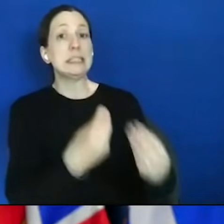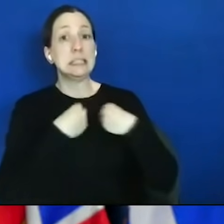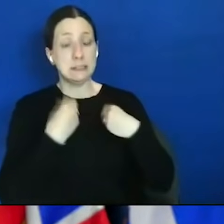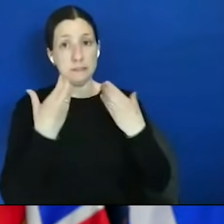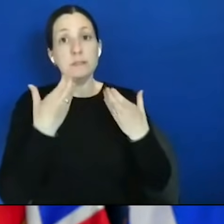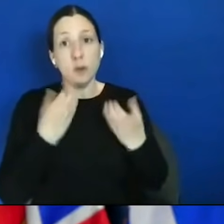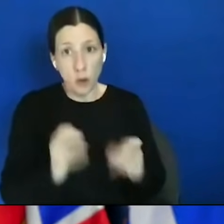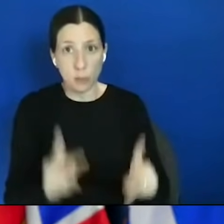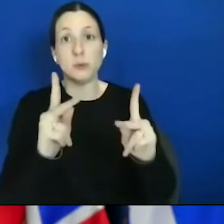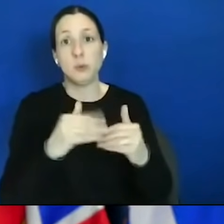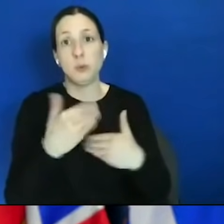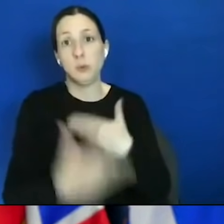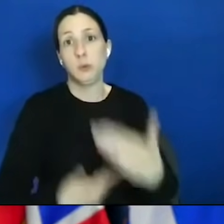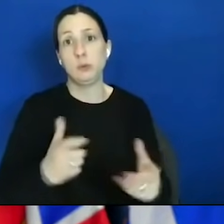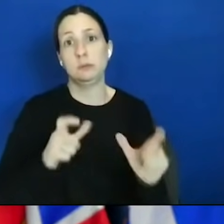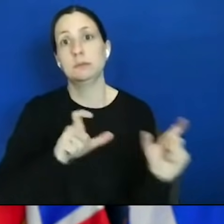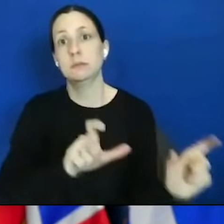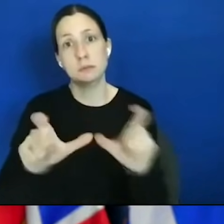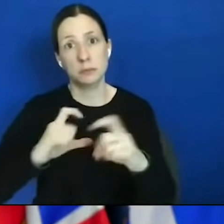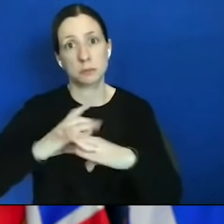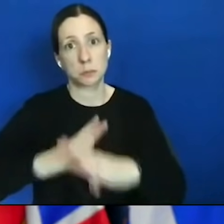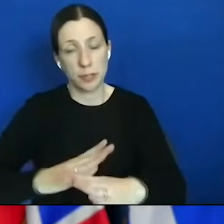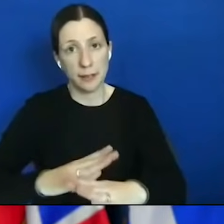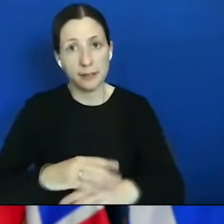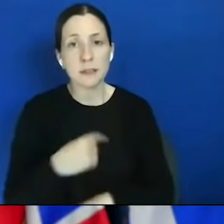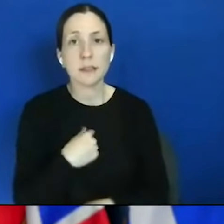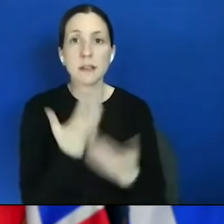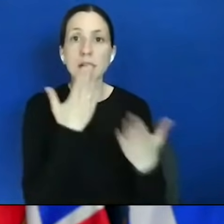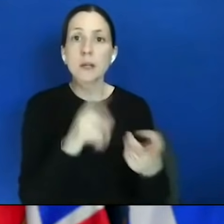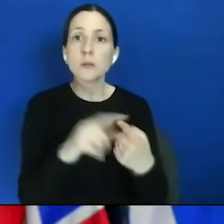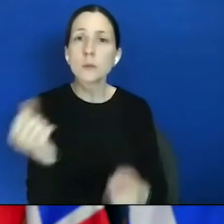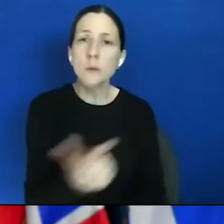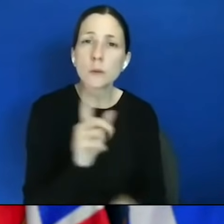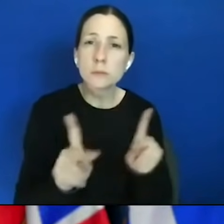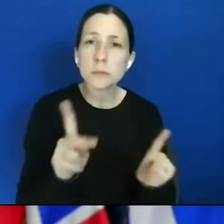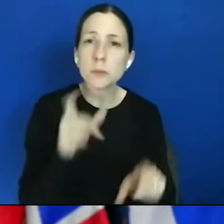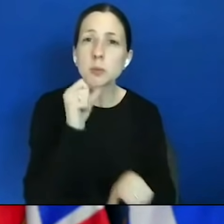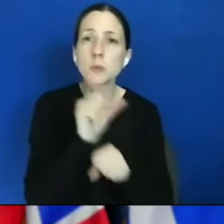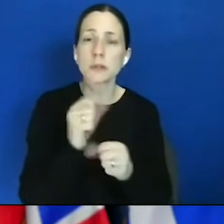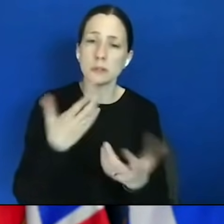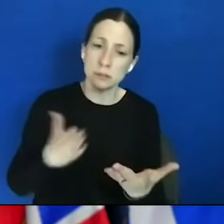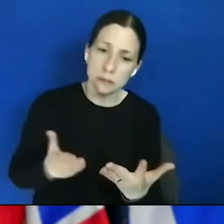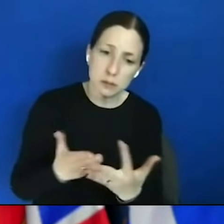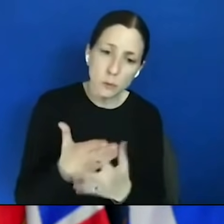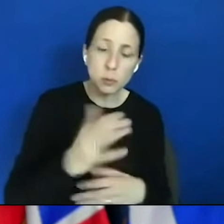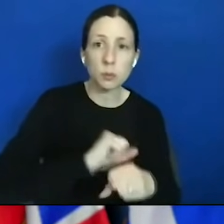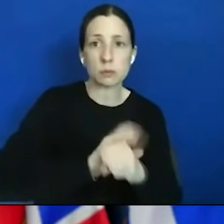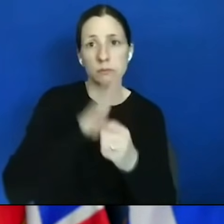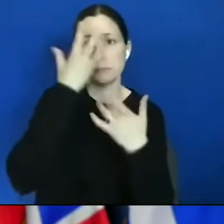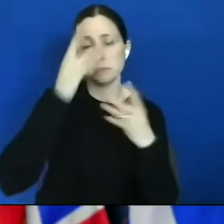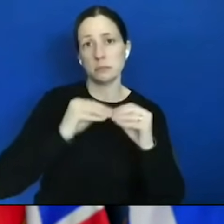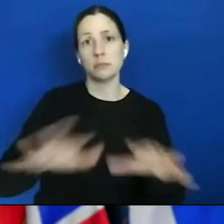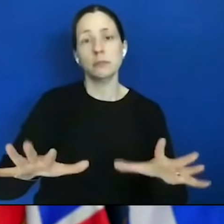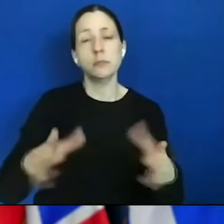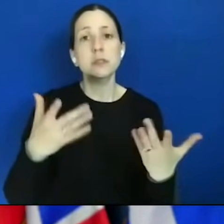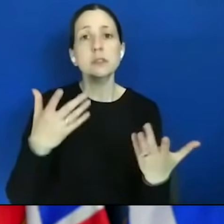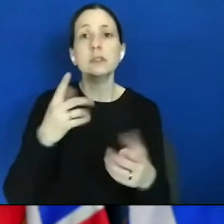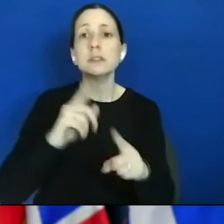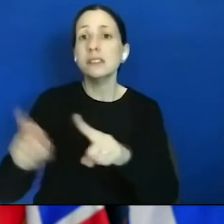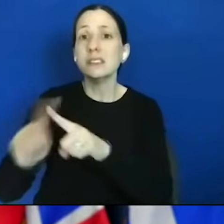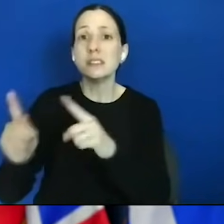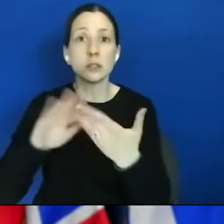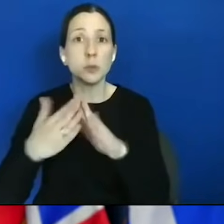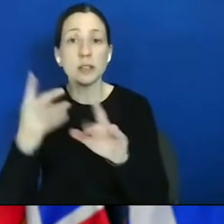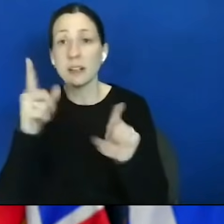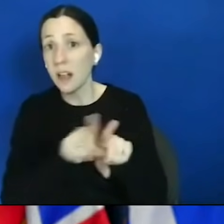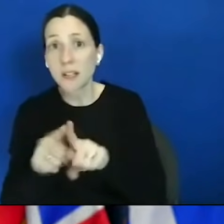possible. I want to appreciate all of those working in supporting us in the COVID-19 pandemic, and everyone in communities such as